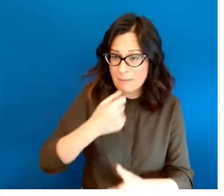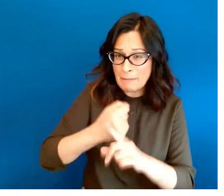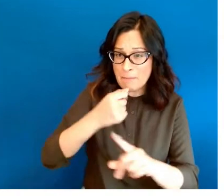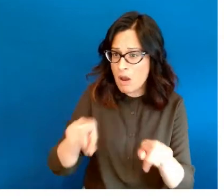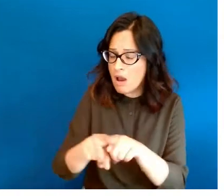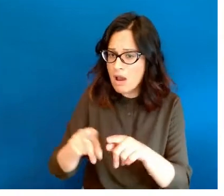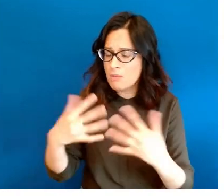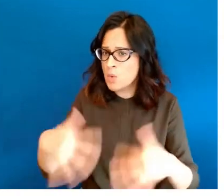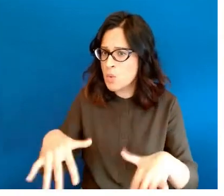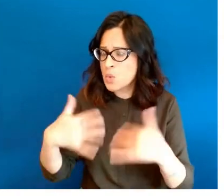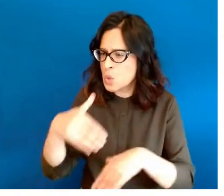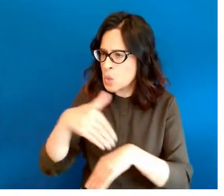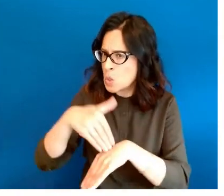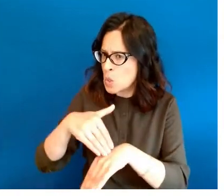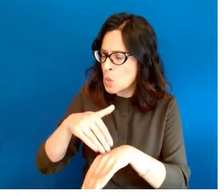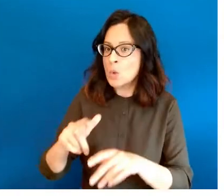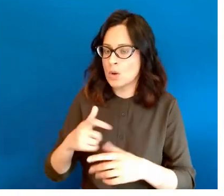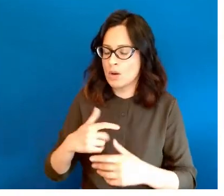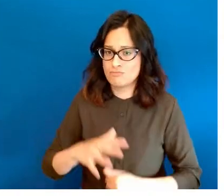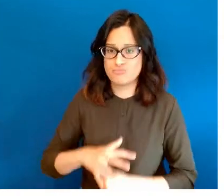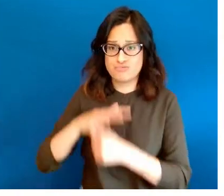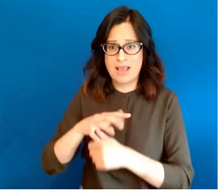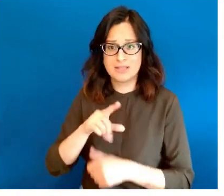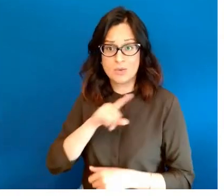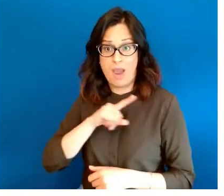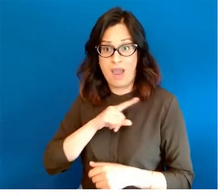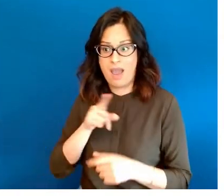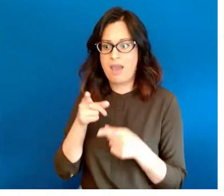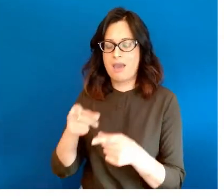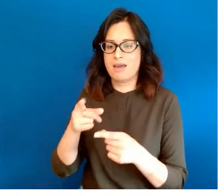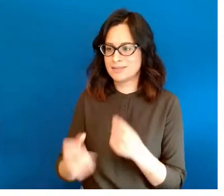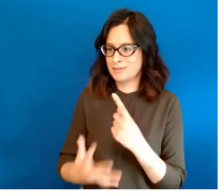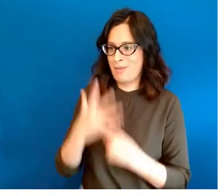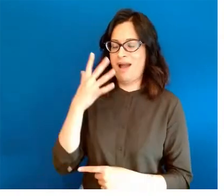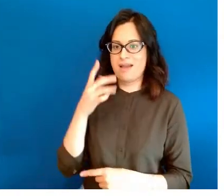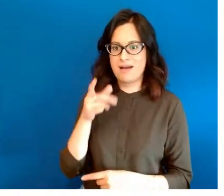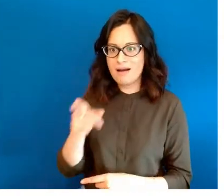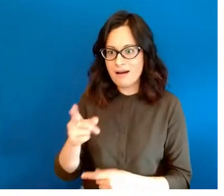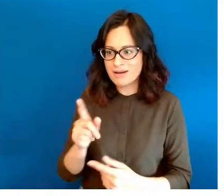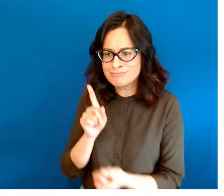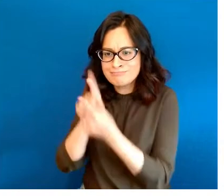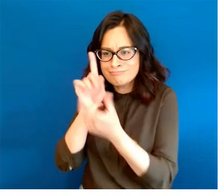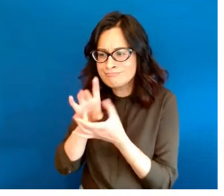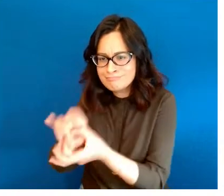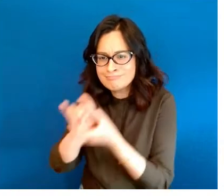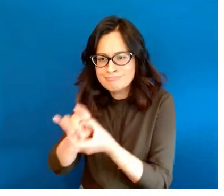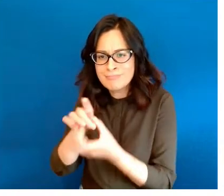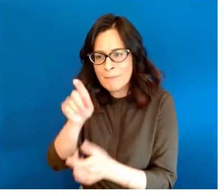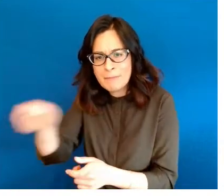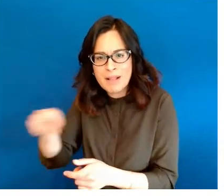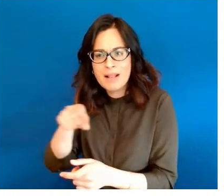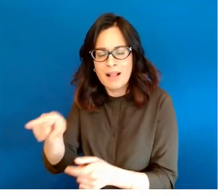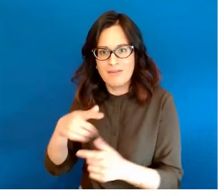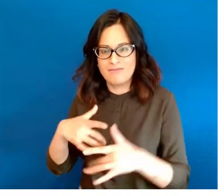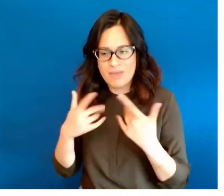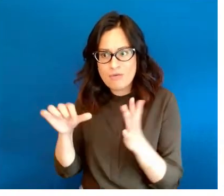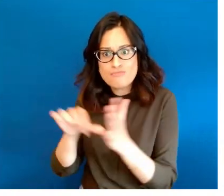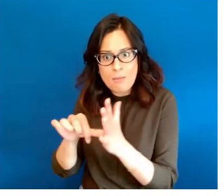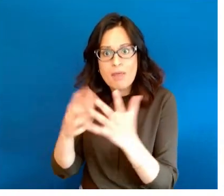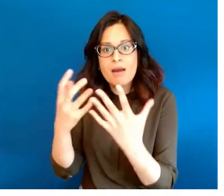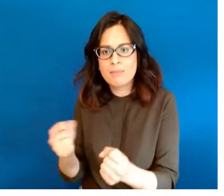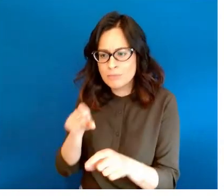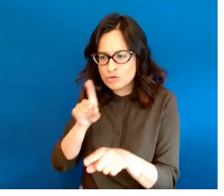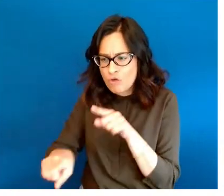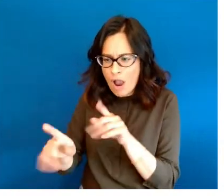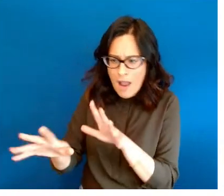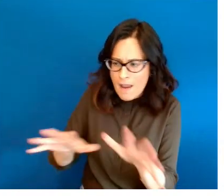It's incredibly impressive to me and also really inspiring to have the opportunity to work with people who have these problems and to try my best to try